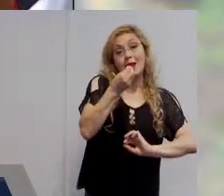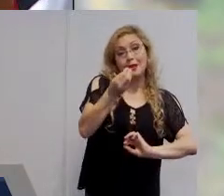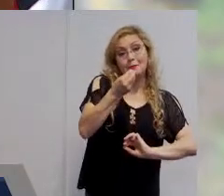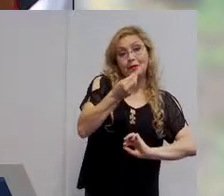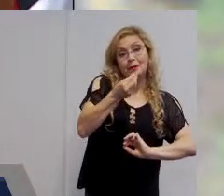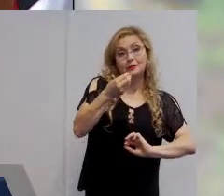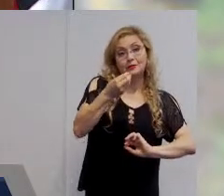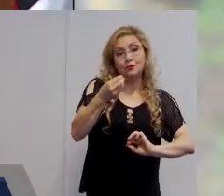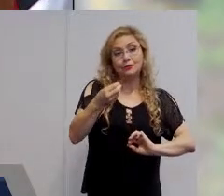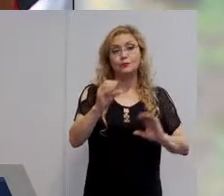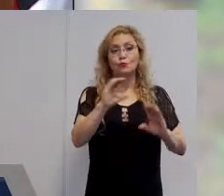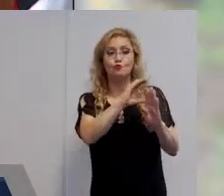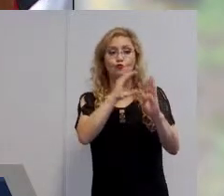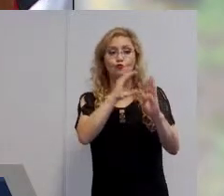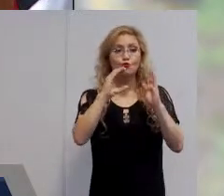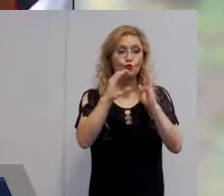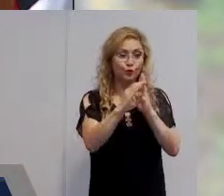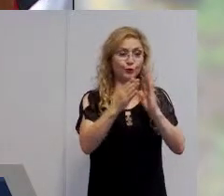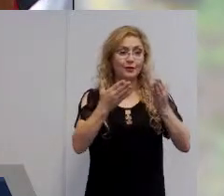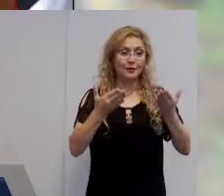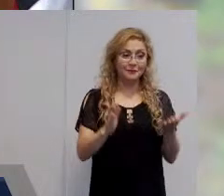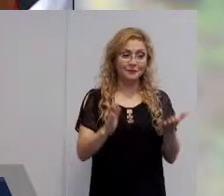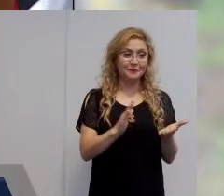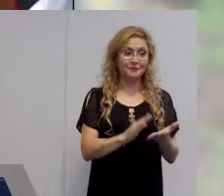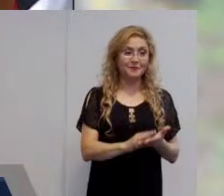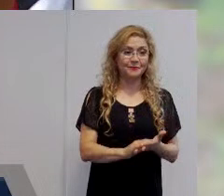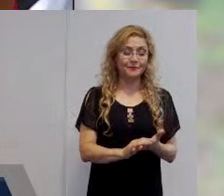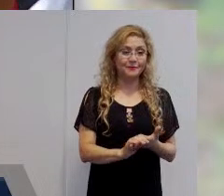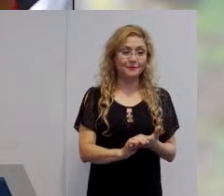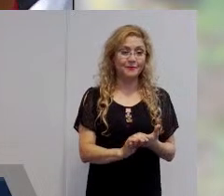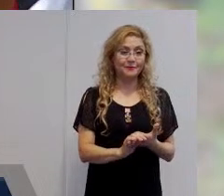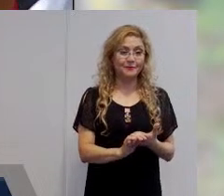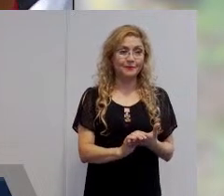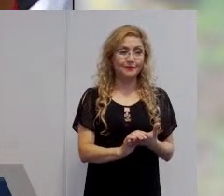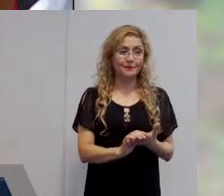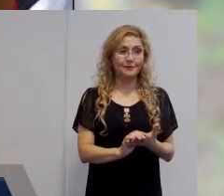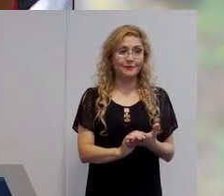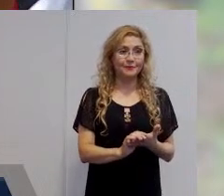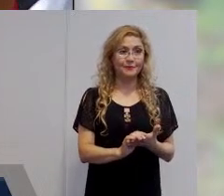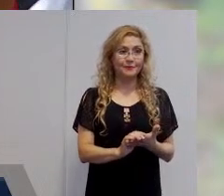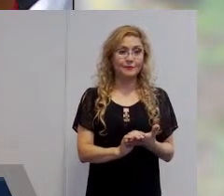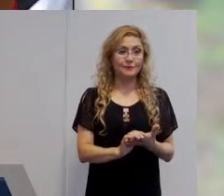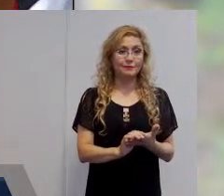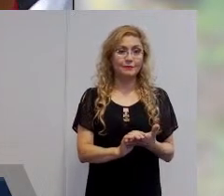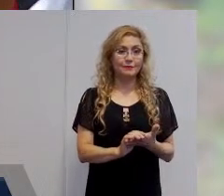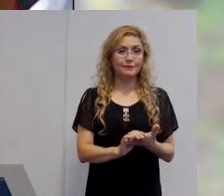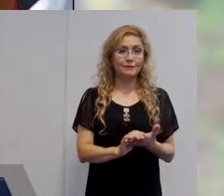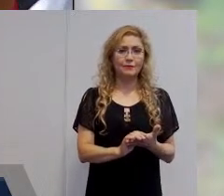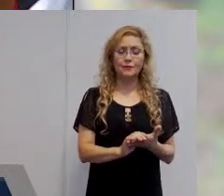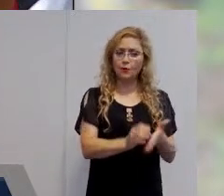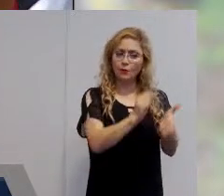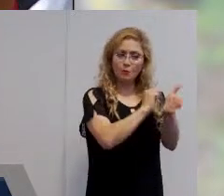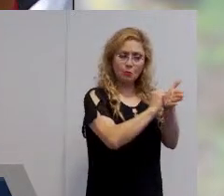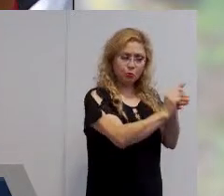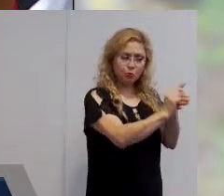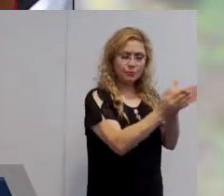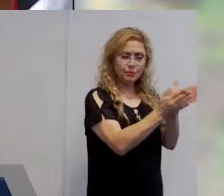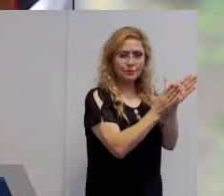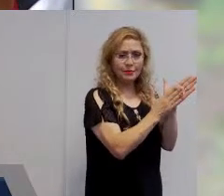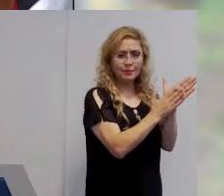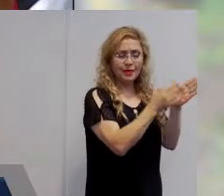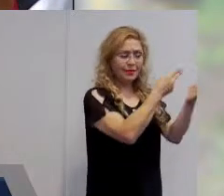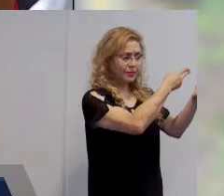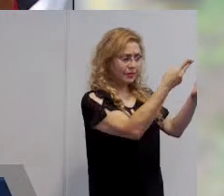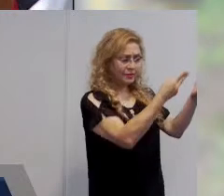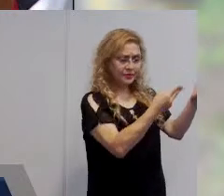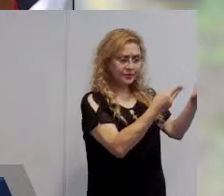As the UN Decade for Family Farming is being highlighted, it is very important for us to